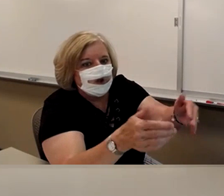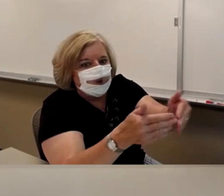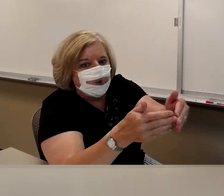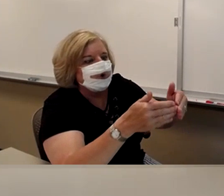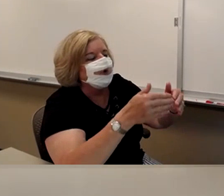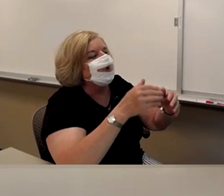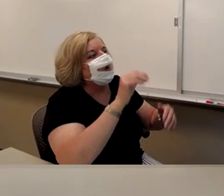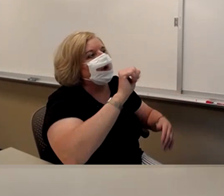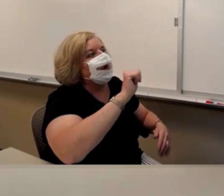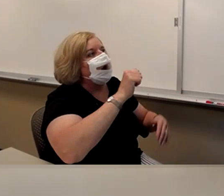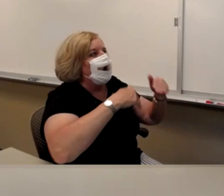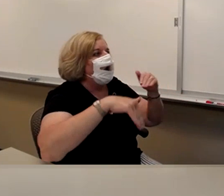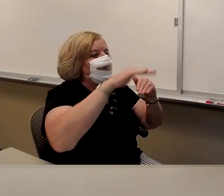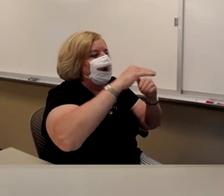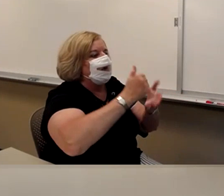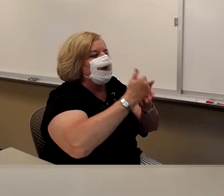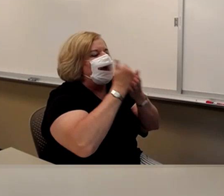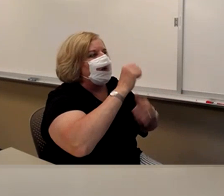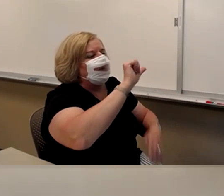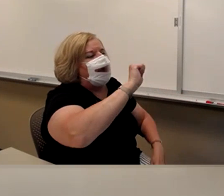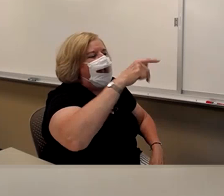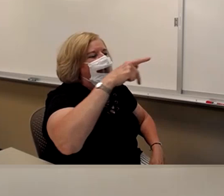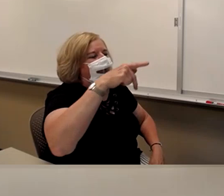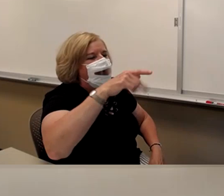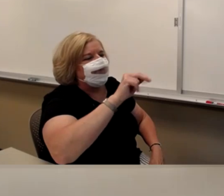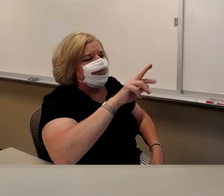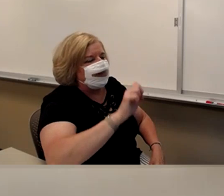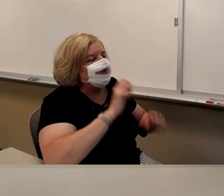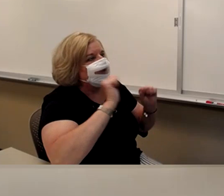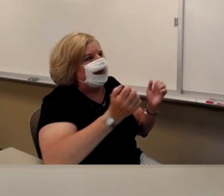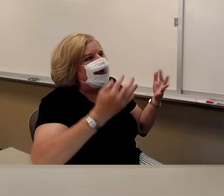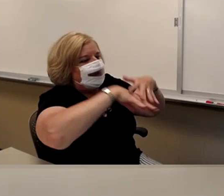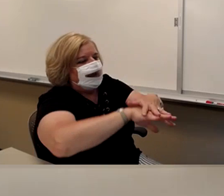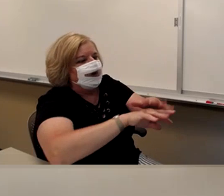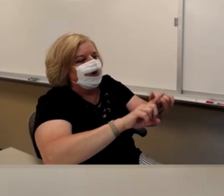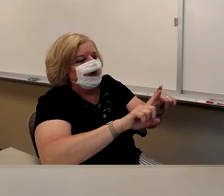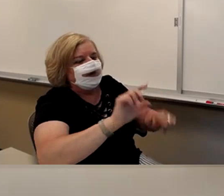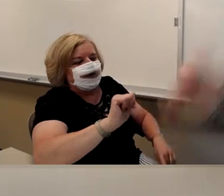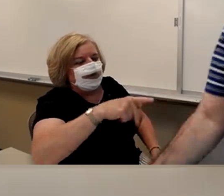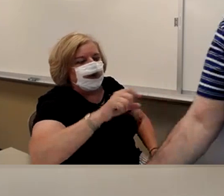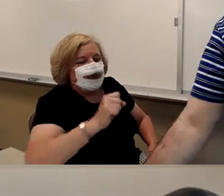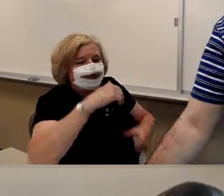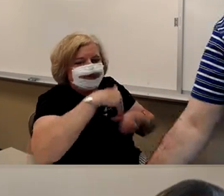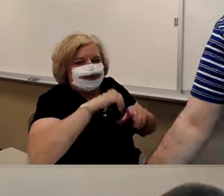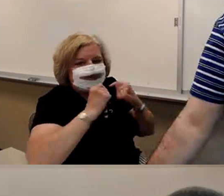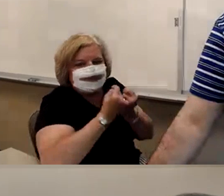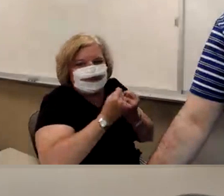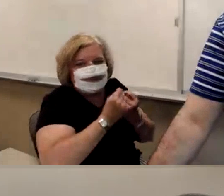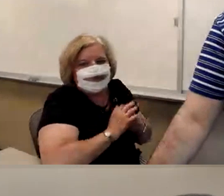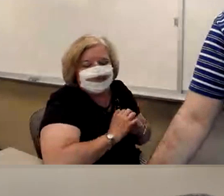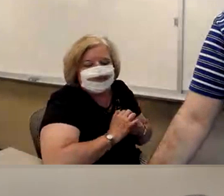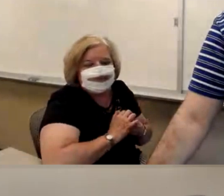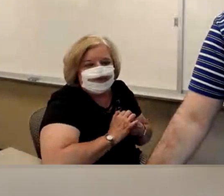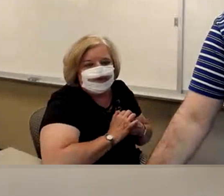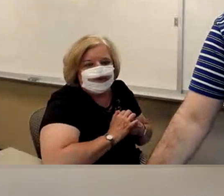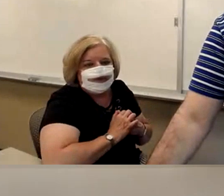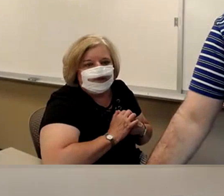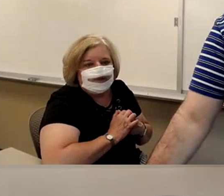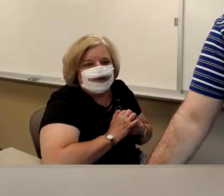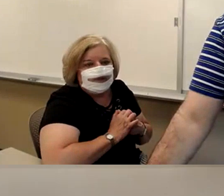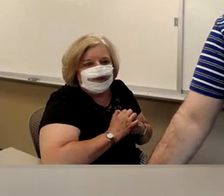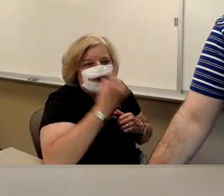feature that you can actually integrate different apps within Teams. So let's say you like to